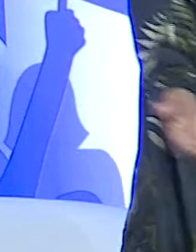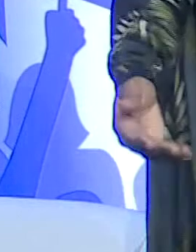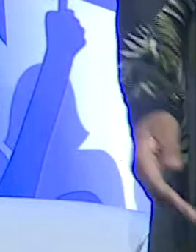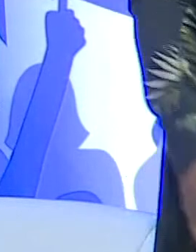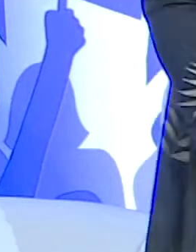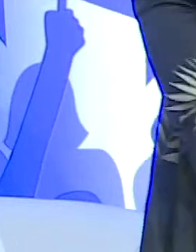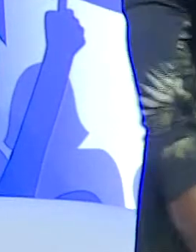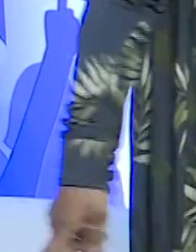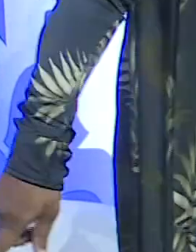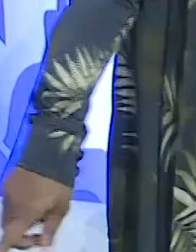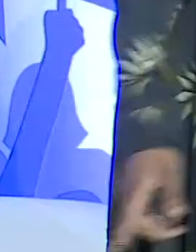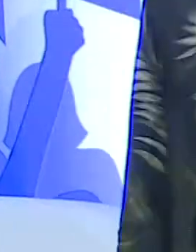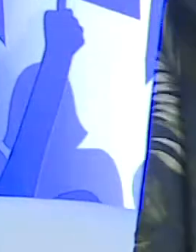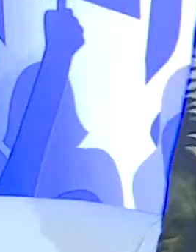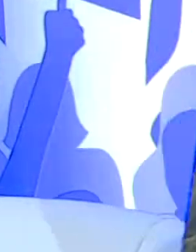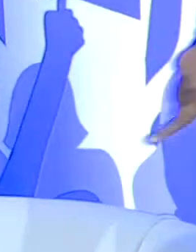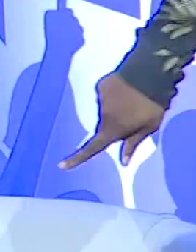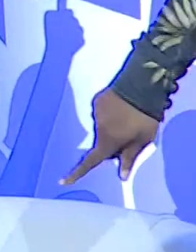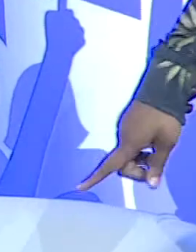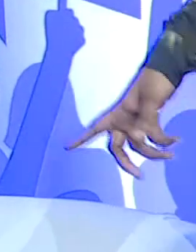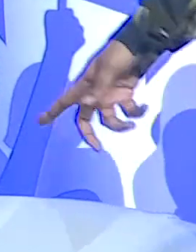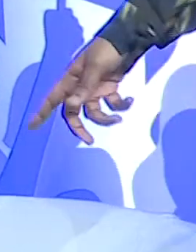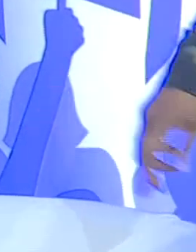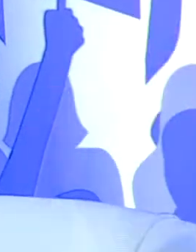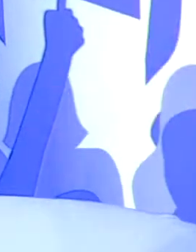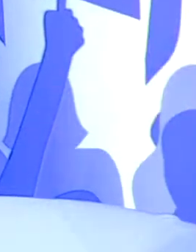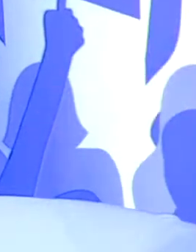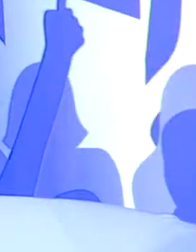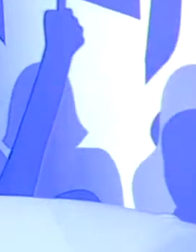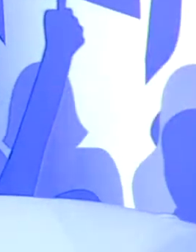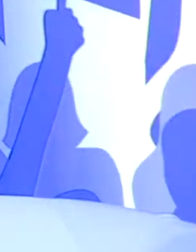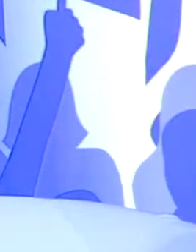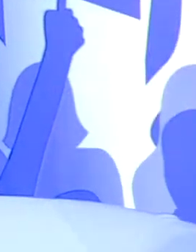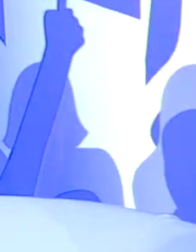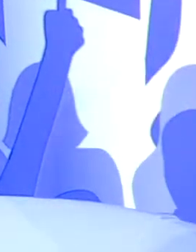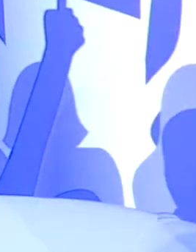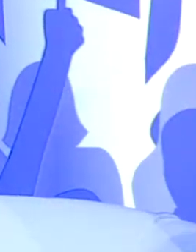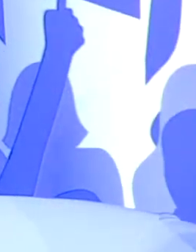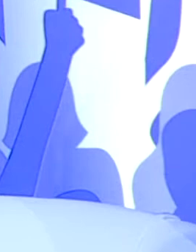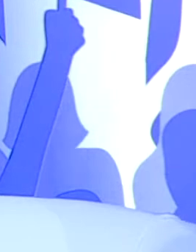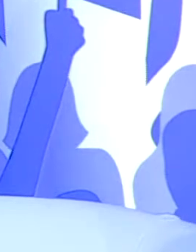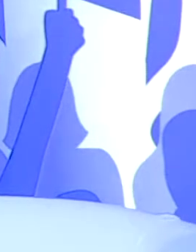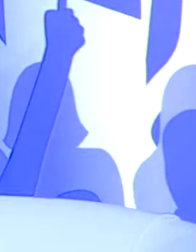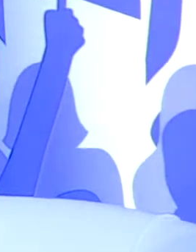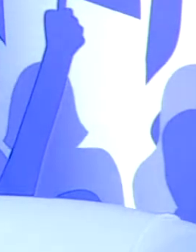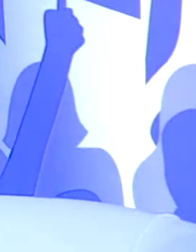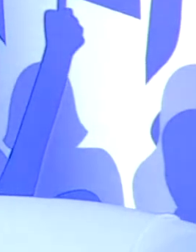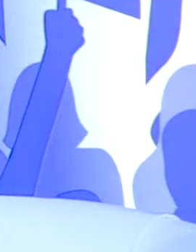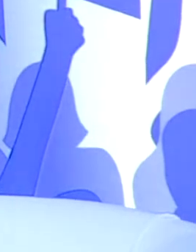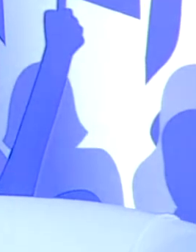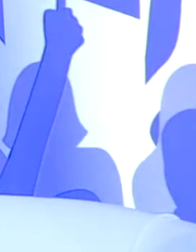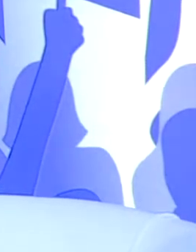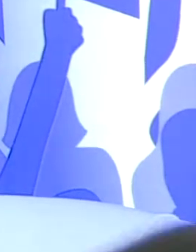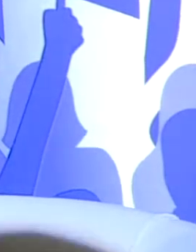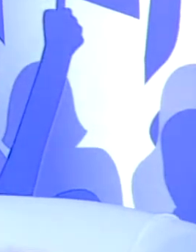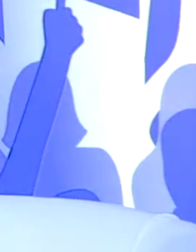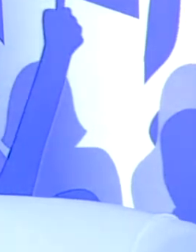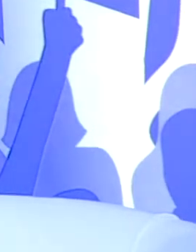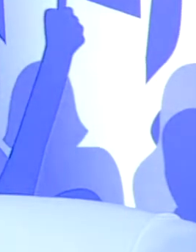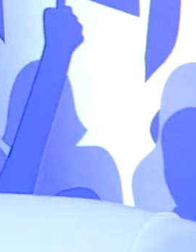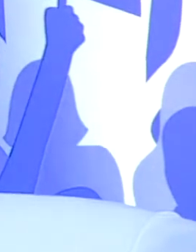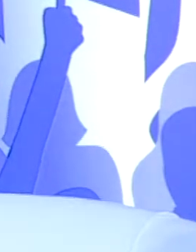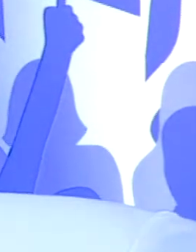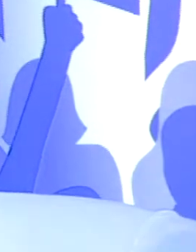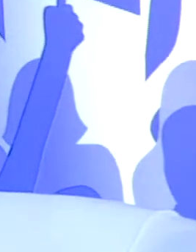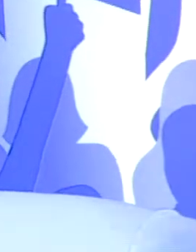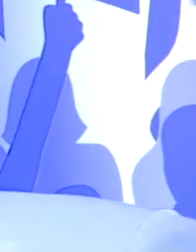continue to be there. We really appreciate him being here. Ambassador, you've got the floor. I'm starting with you because you have another engagement.